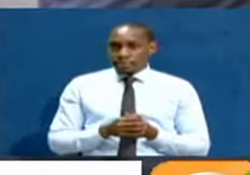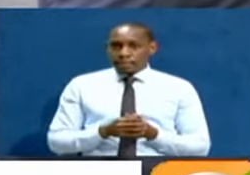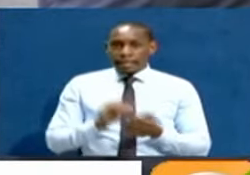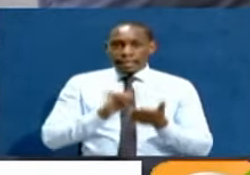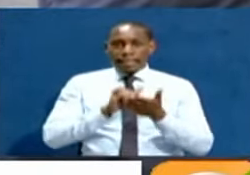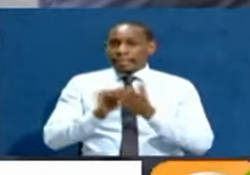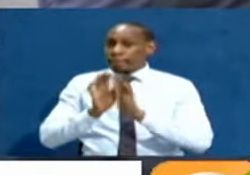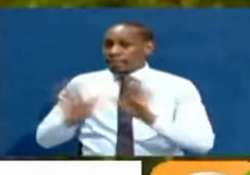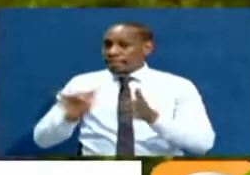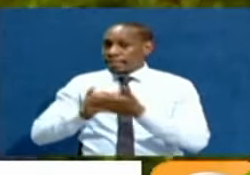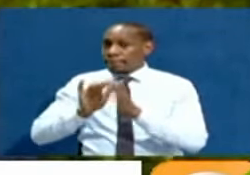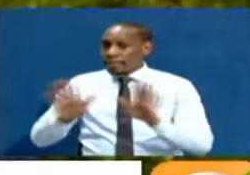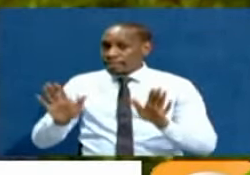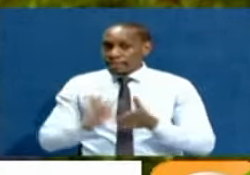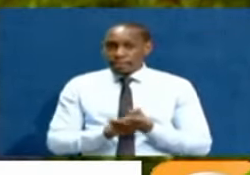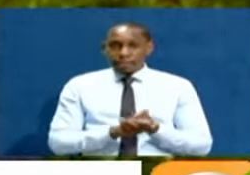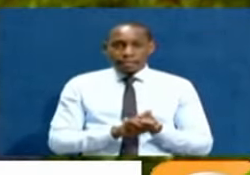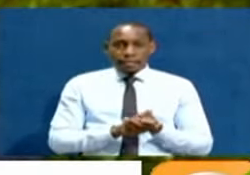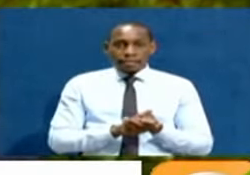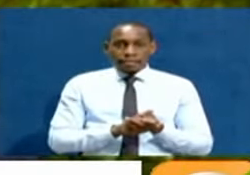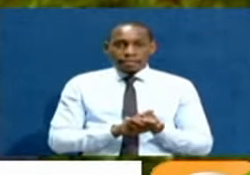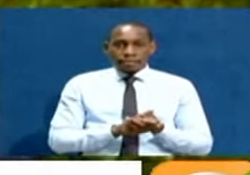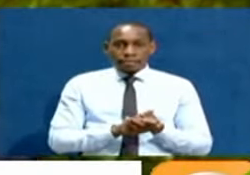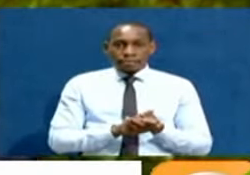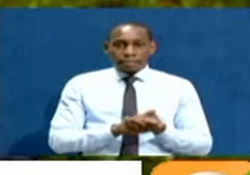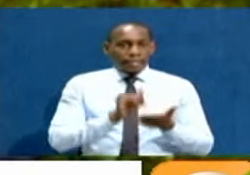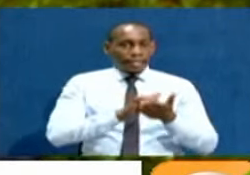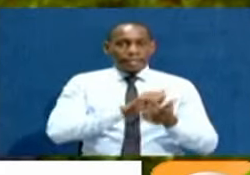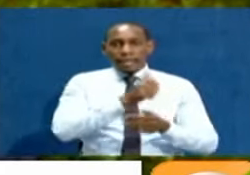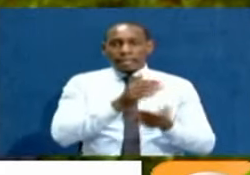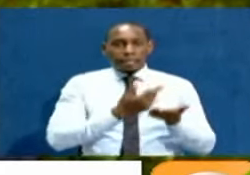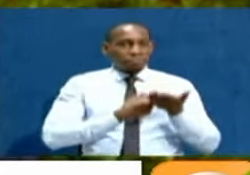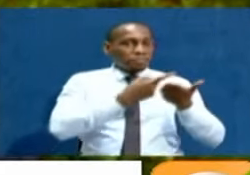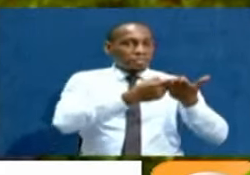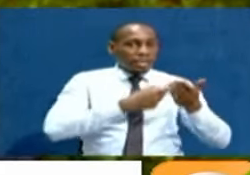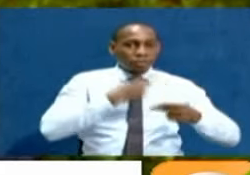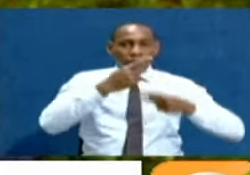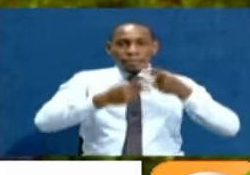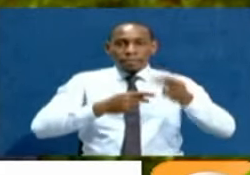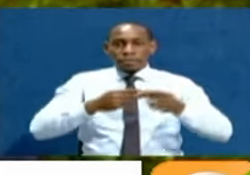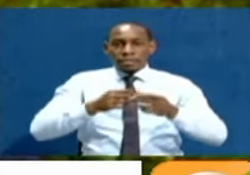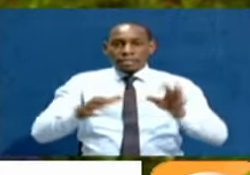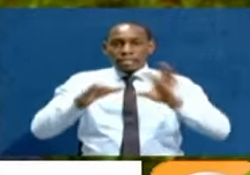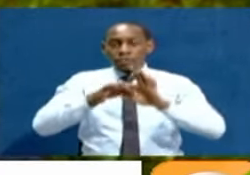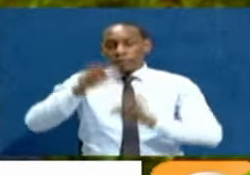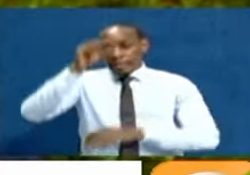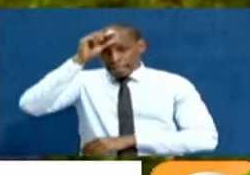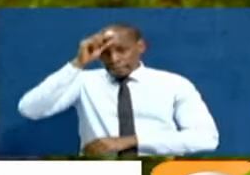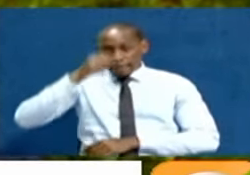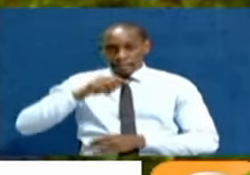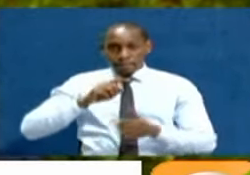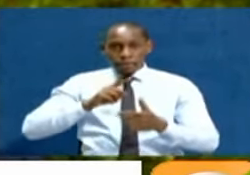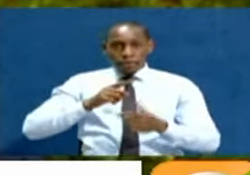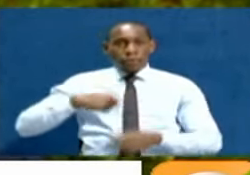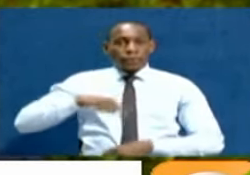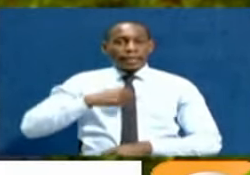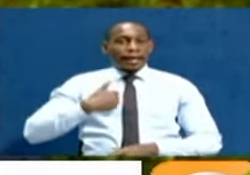What I need. That's it. That's it. Then we don't need to go through this charade, this process, this nationalization. Then we have